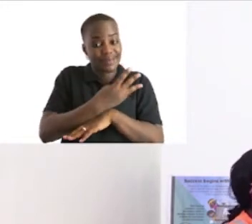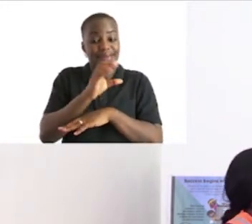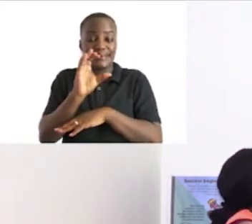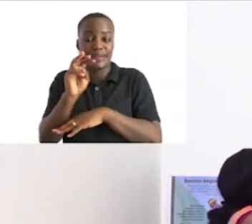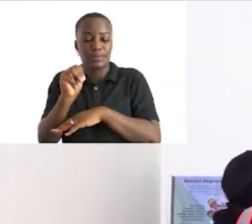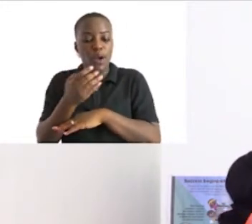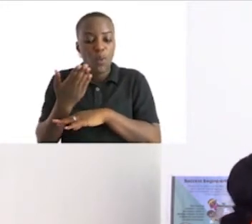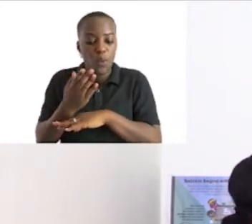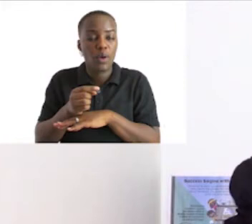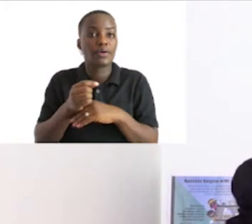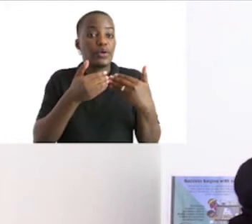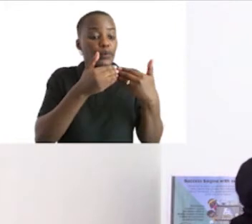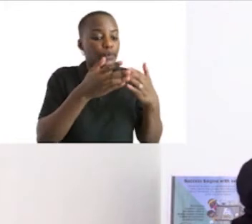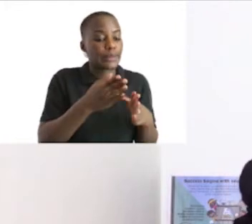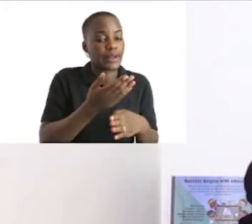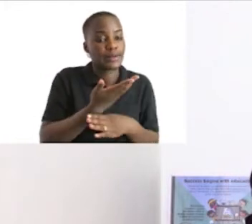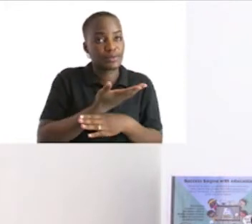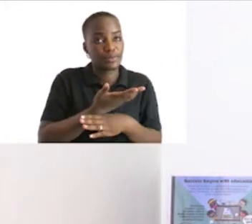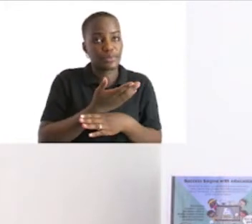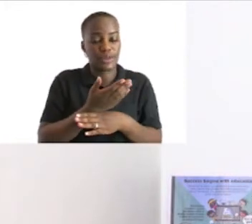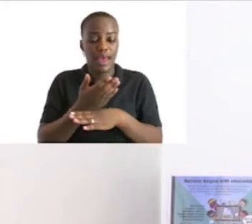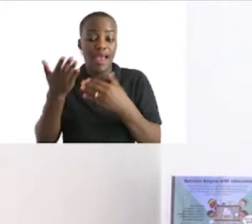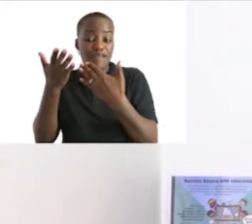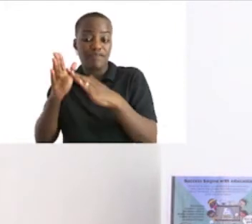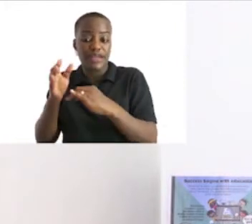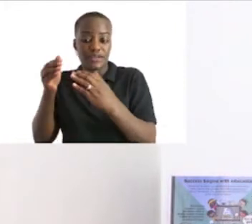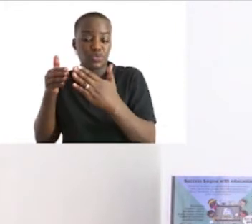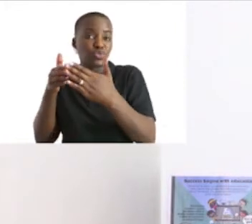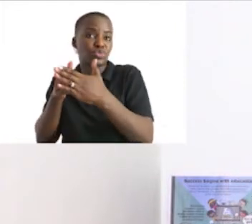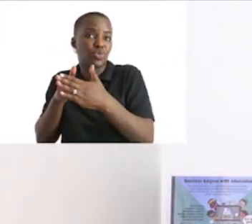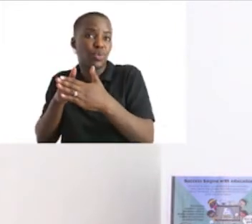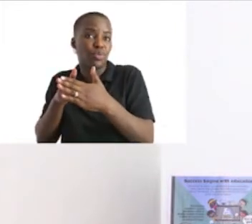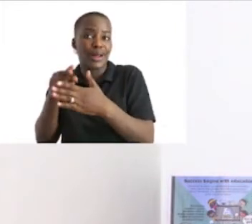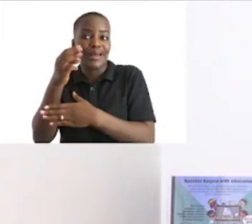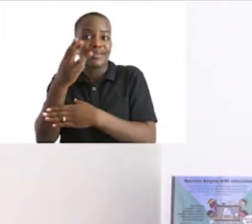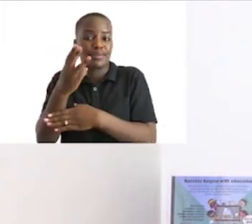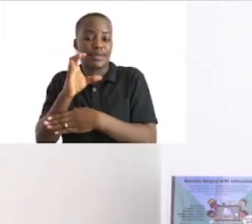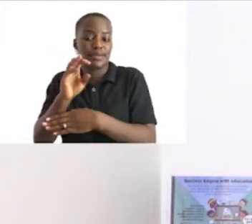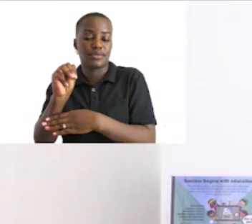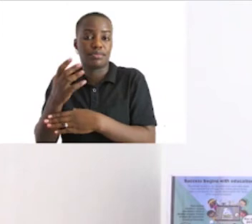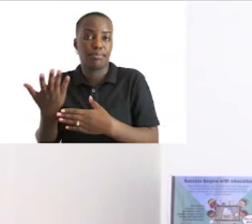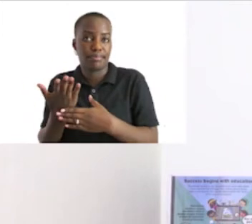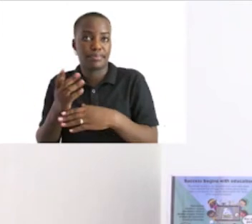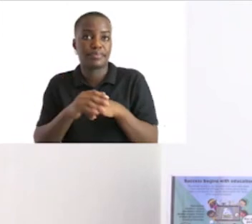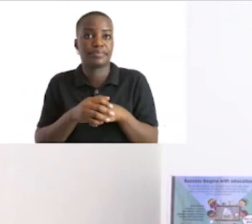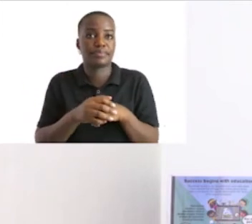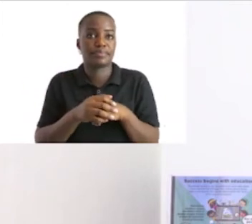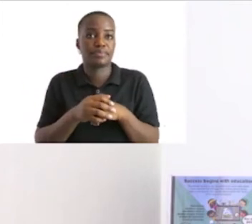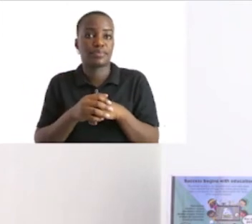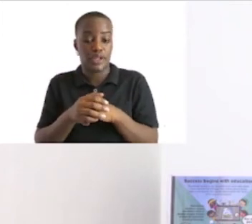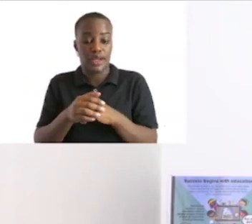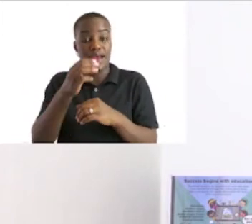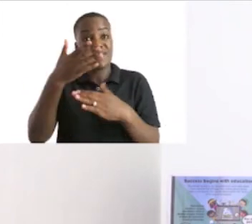like from your starting line to your finishing line. Your finishing line should be in